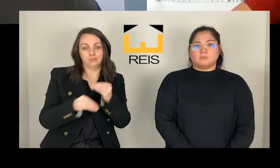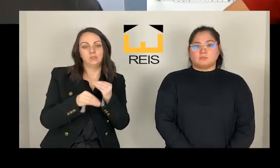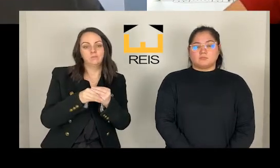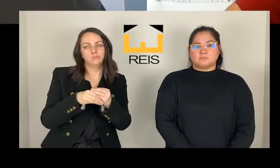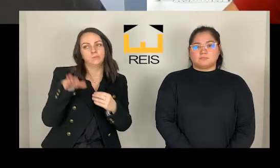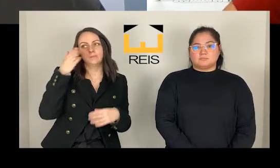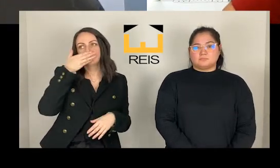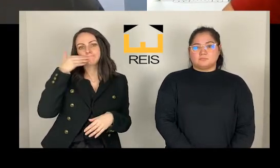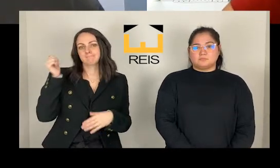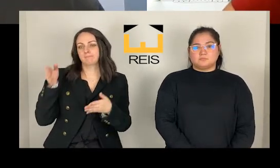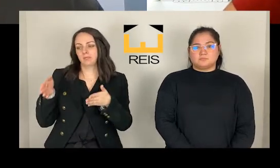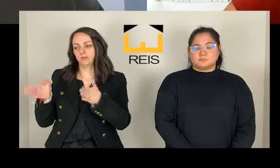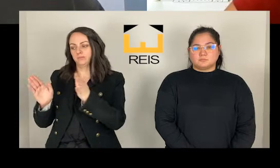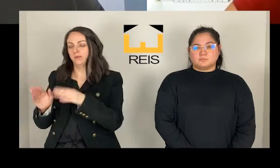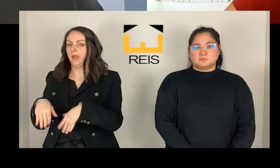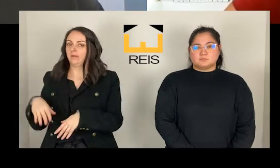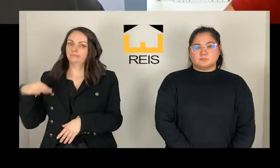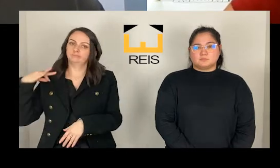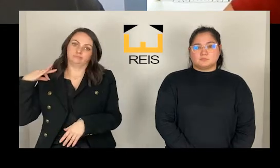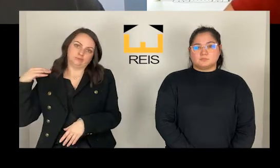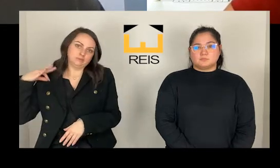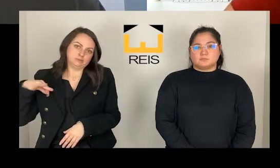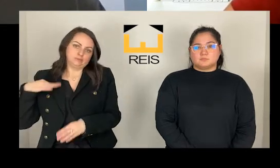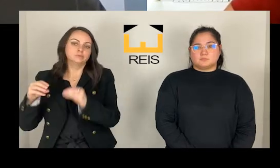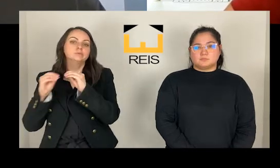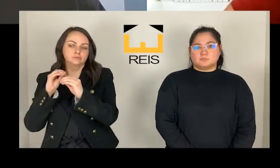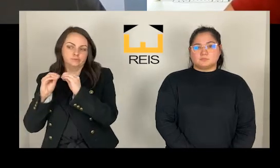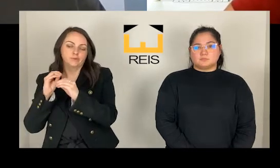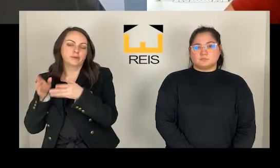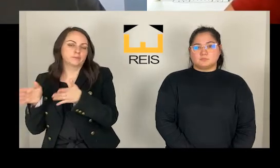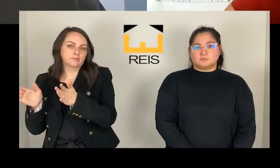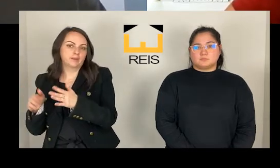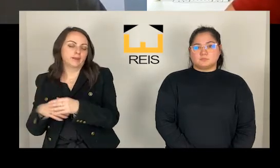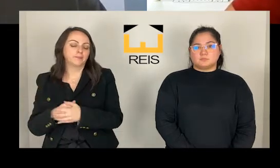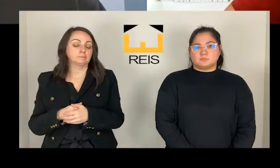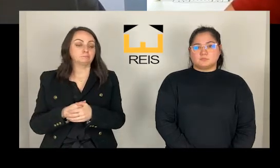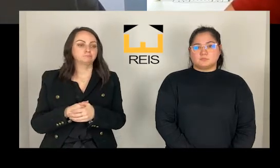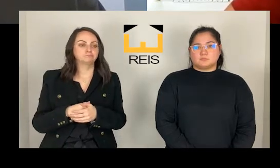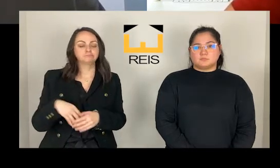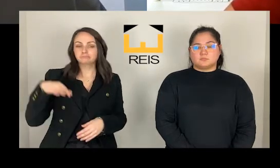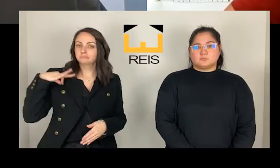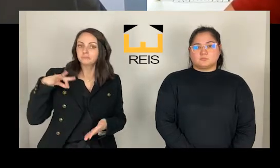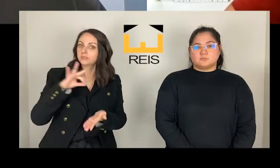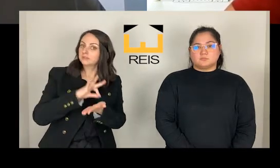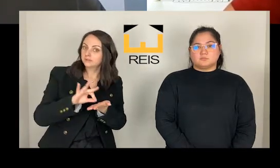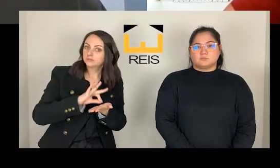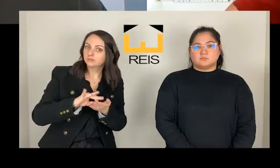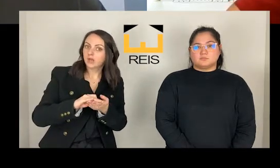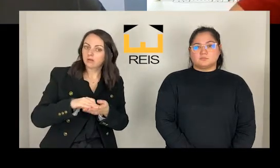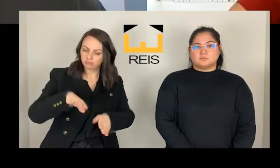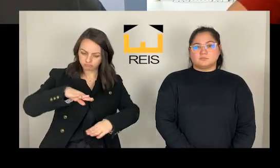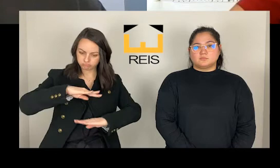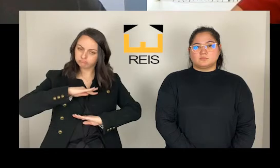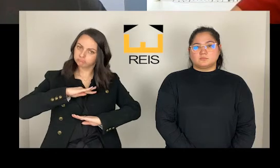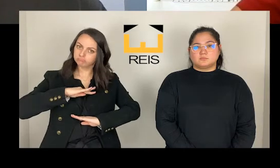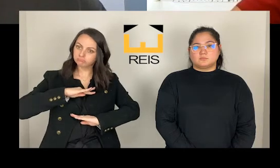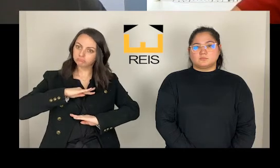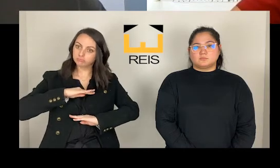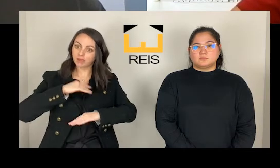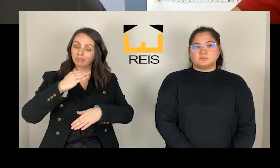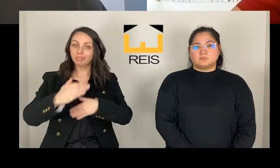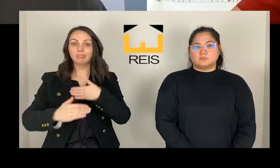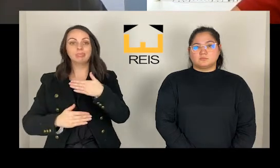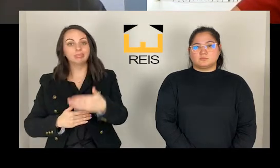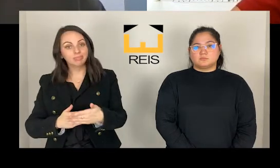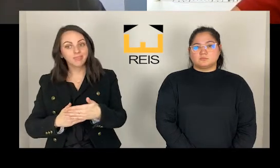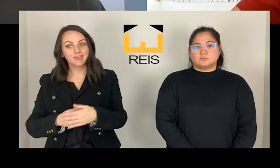credit repair. But once that score is sufficient and where it needs to be, the next step after having credit approval obtained would